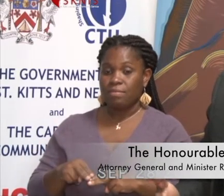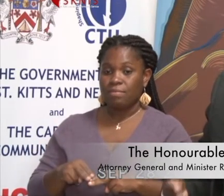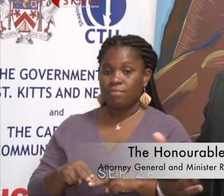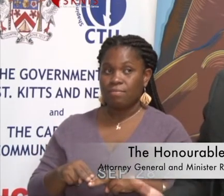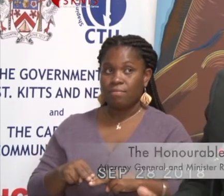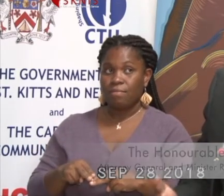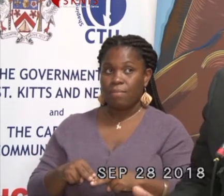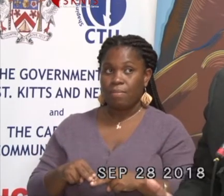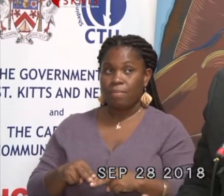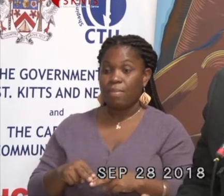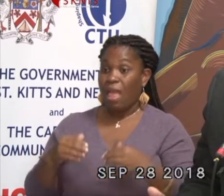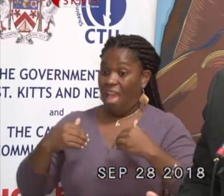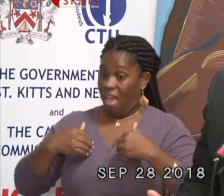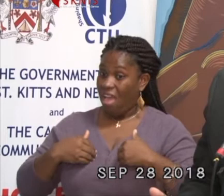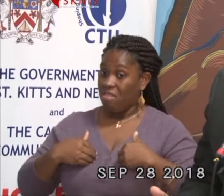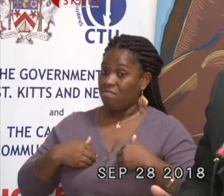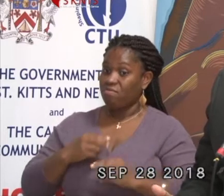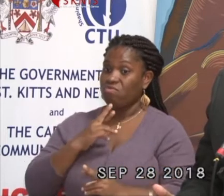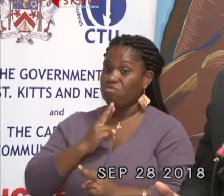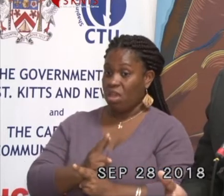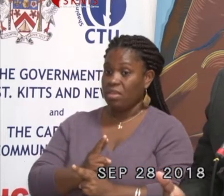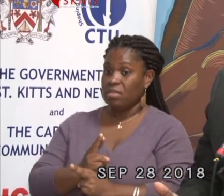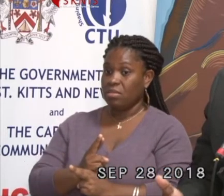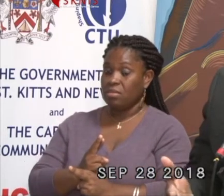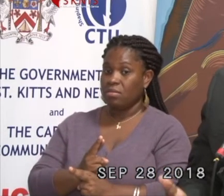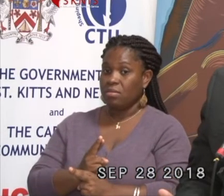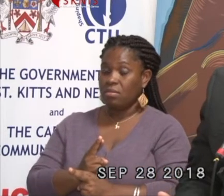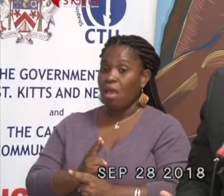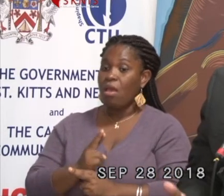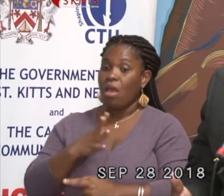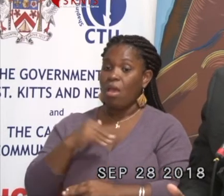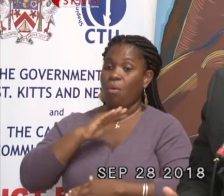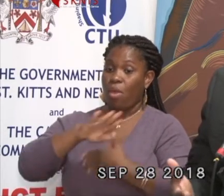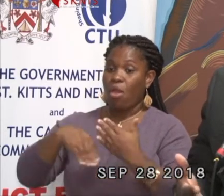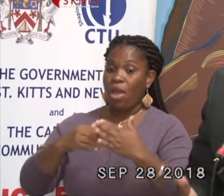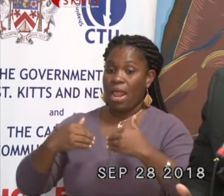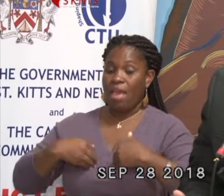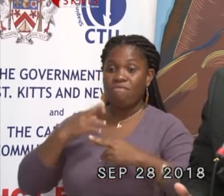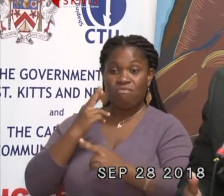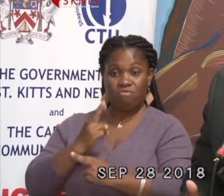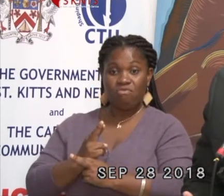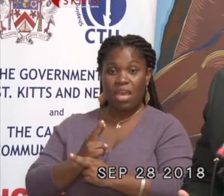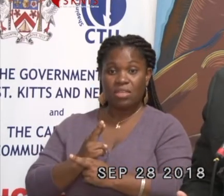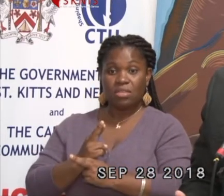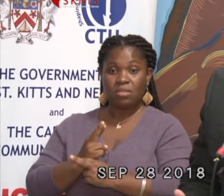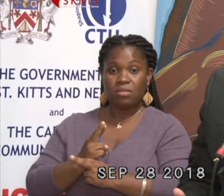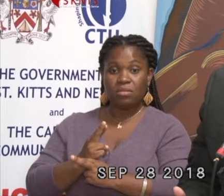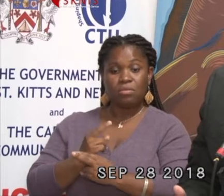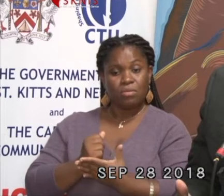certain inalienable rights, and we all have a right to be able to participate in our